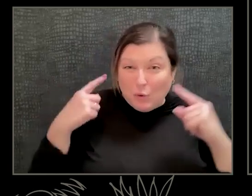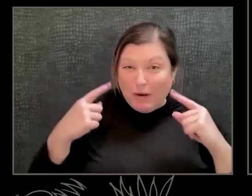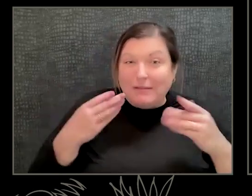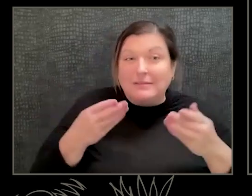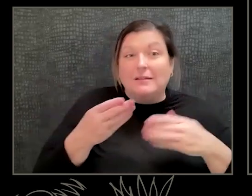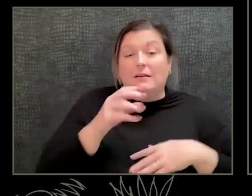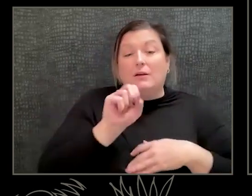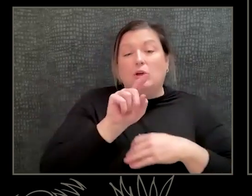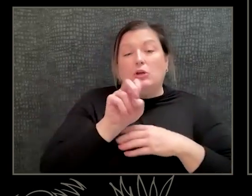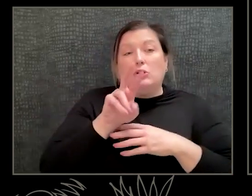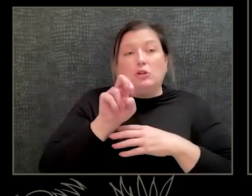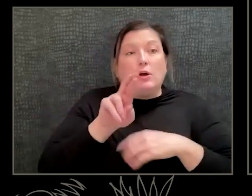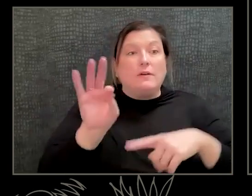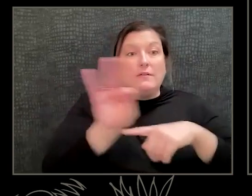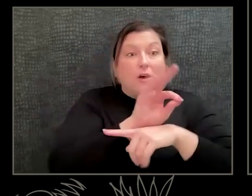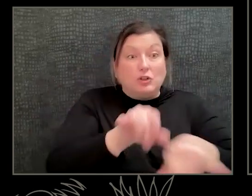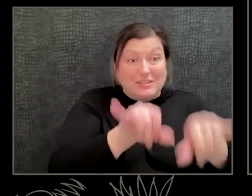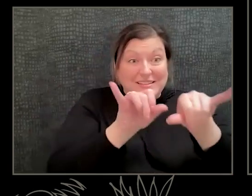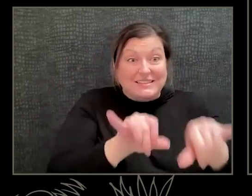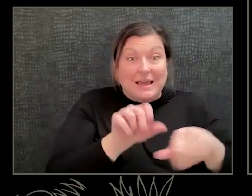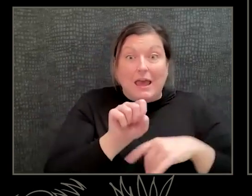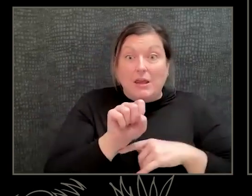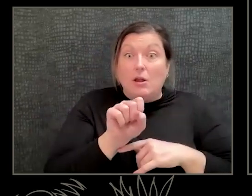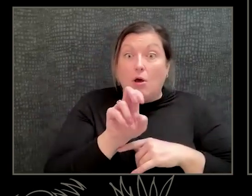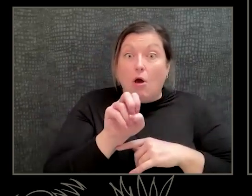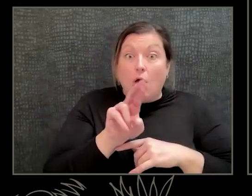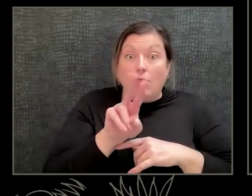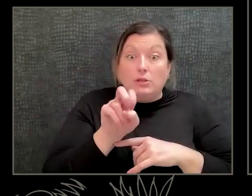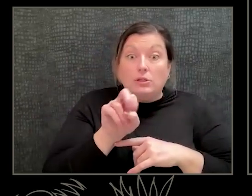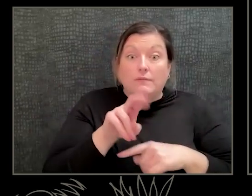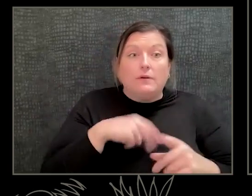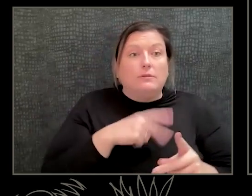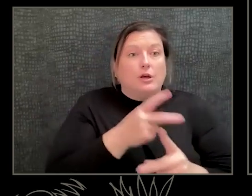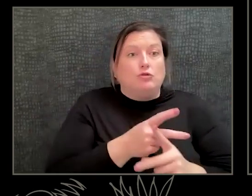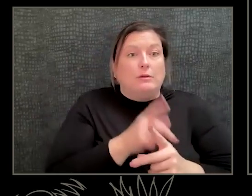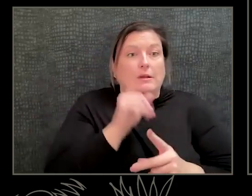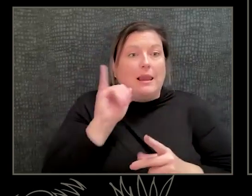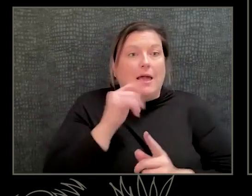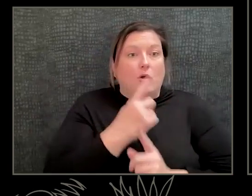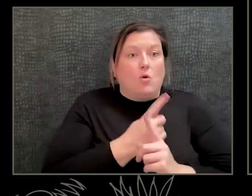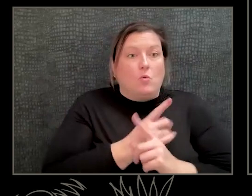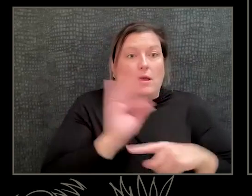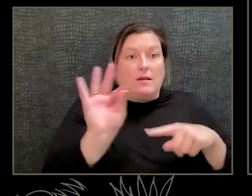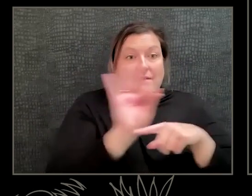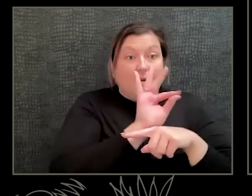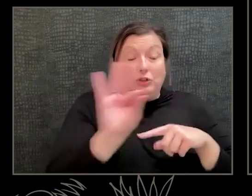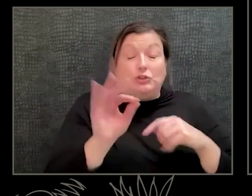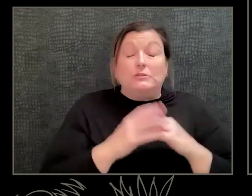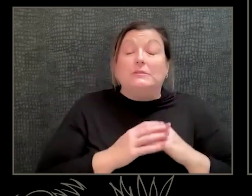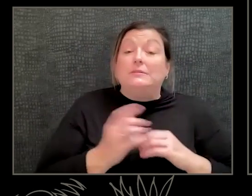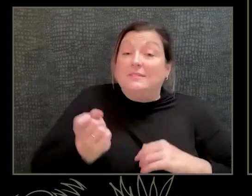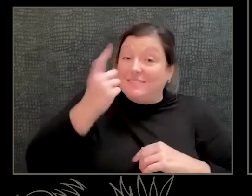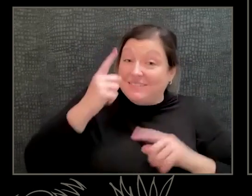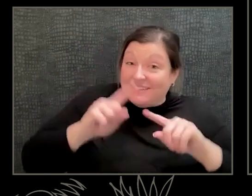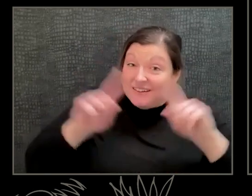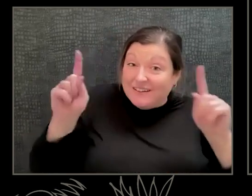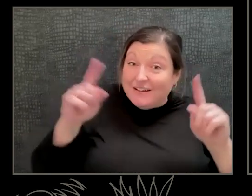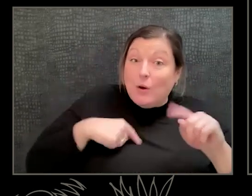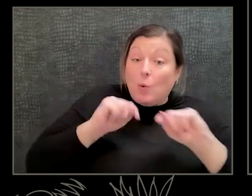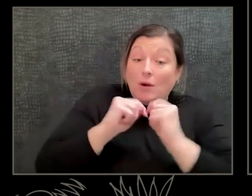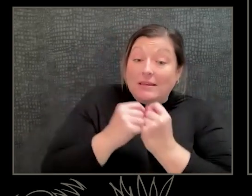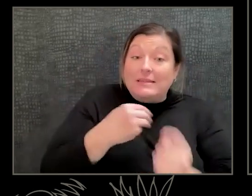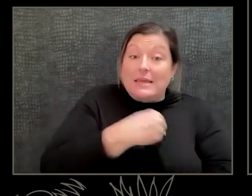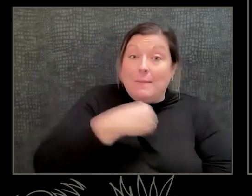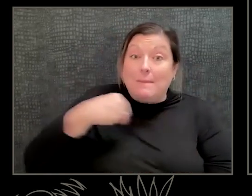function just stayed on the server and was just like treated as a regular function. However, when team members preview